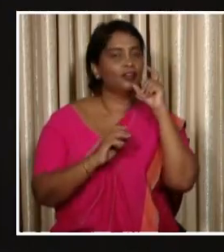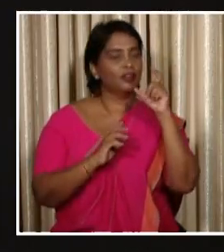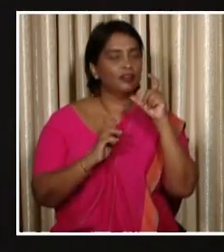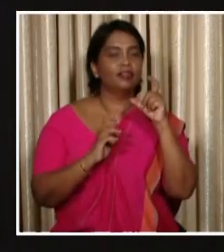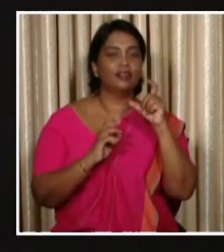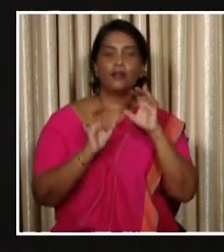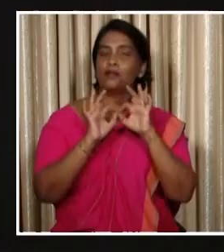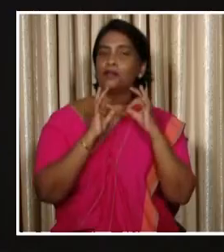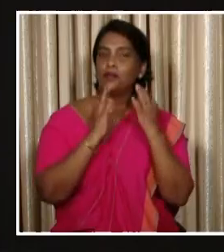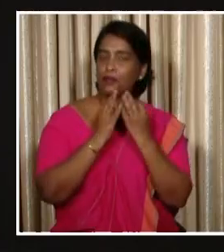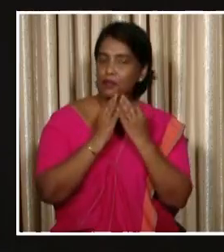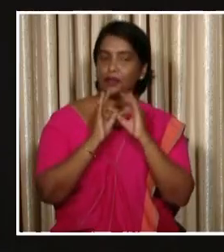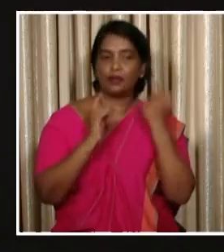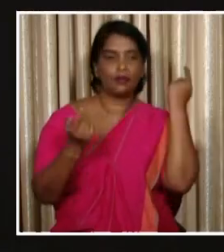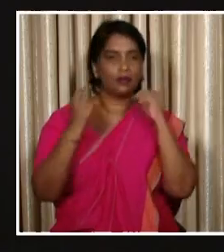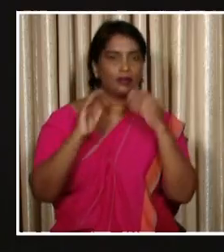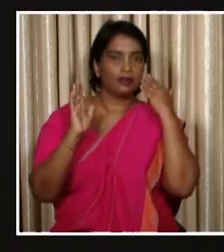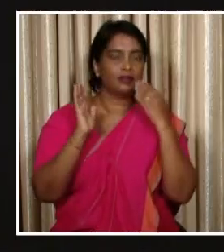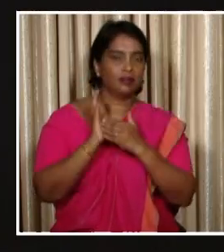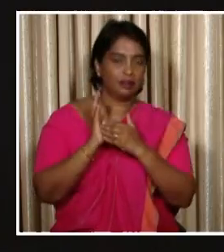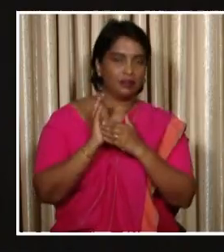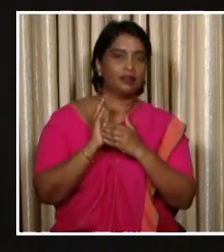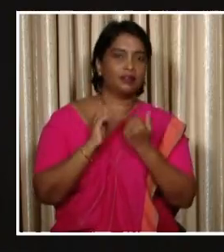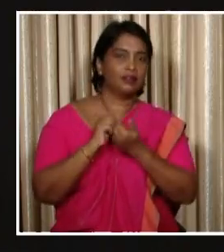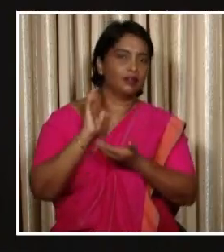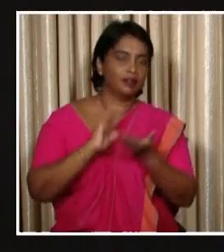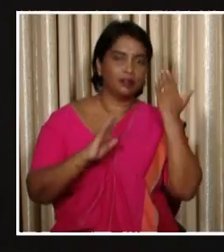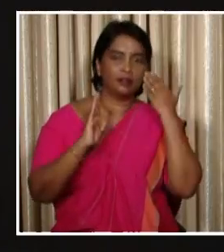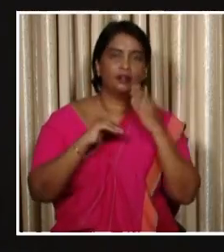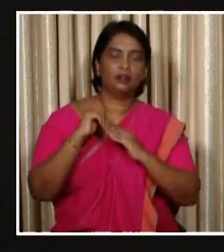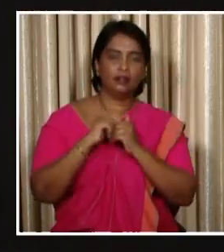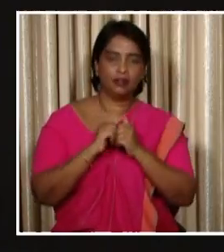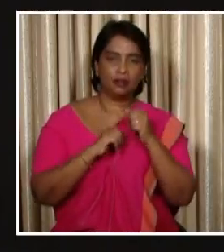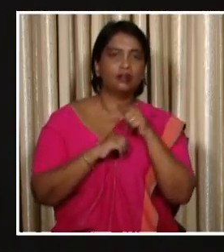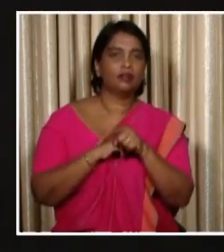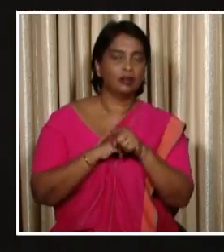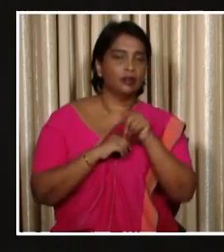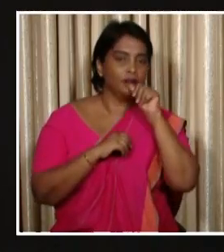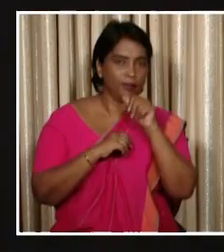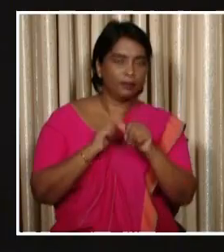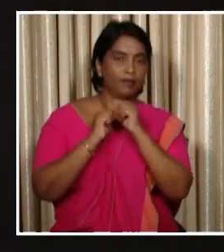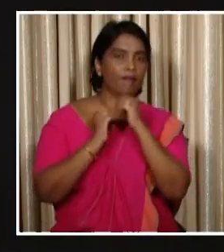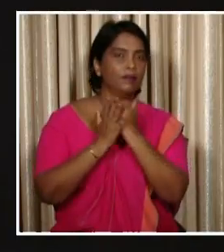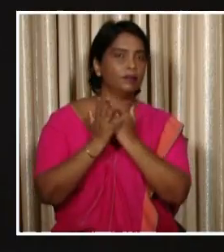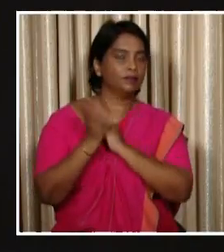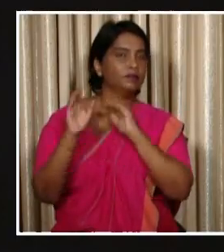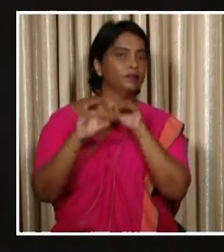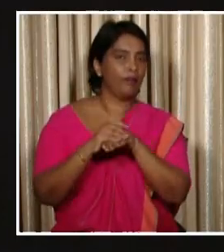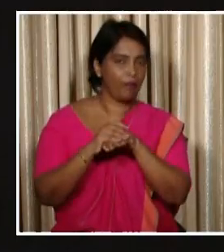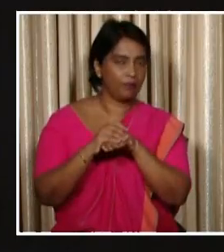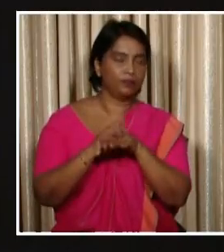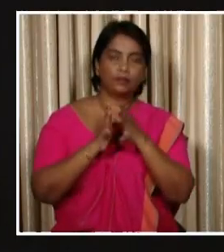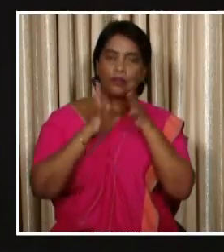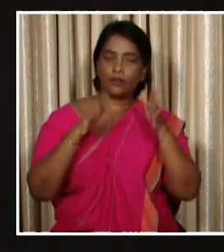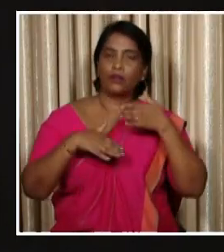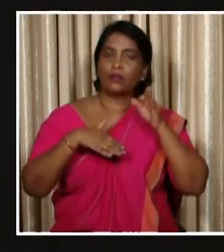the other location, there are several engagements that they can take part in. There are various other areas that we need